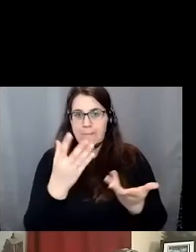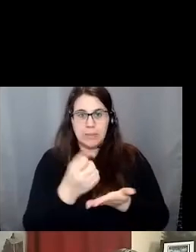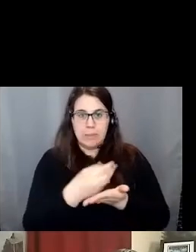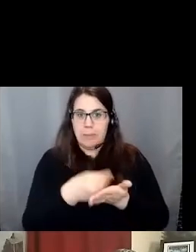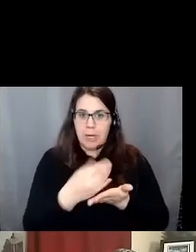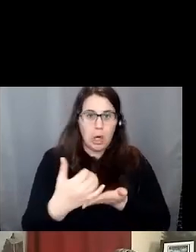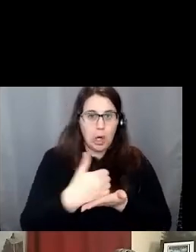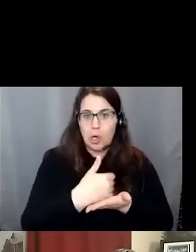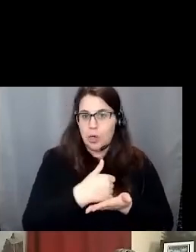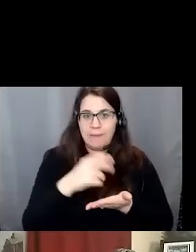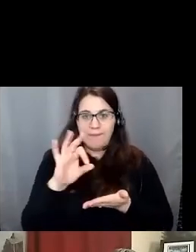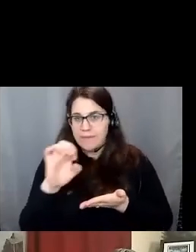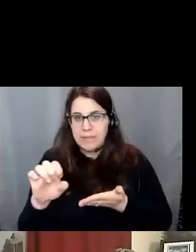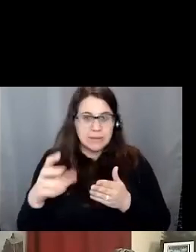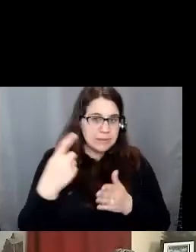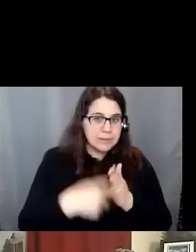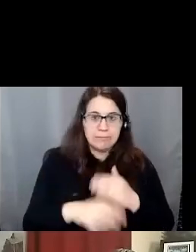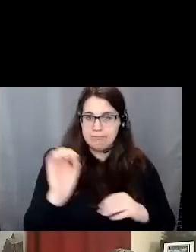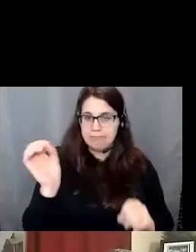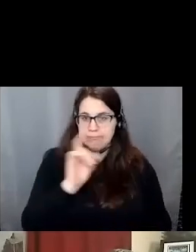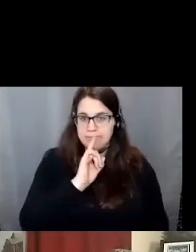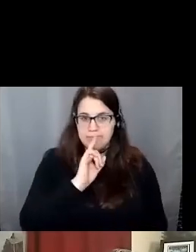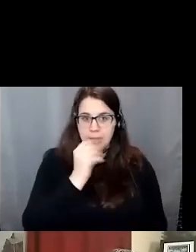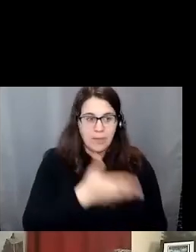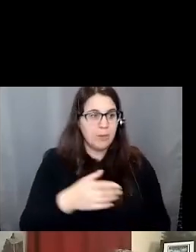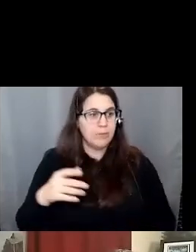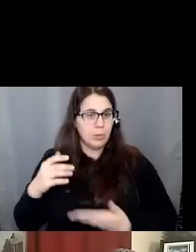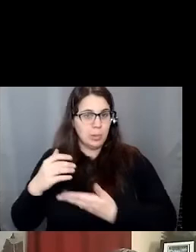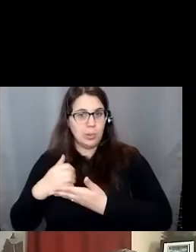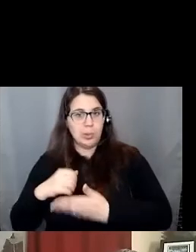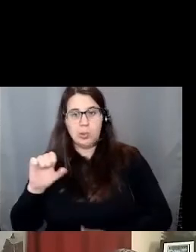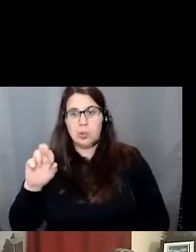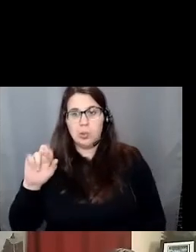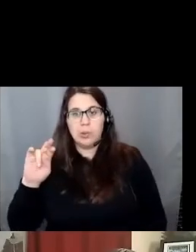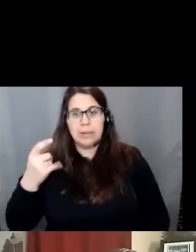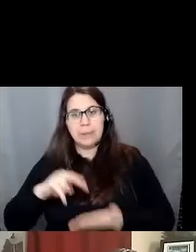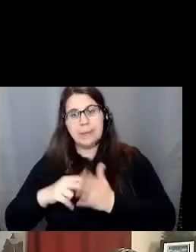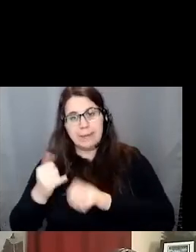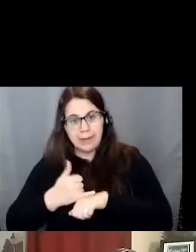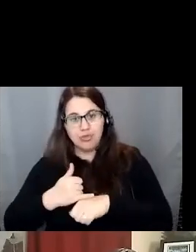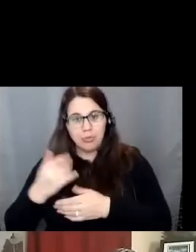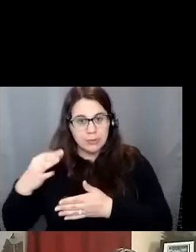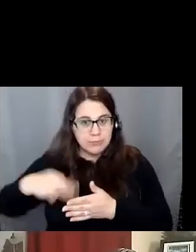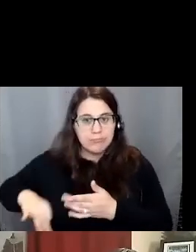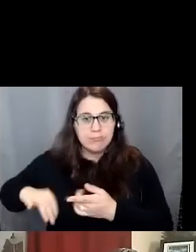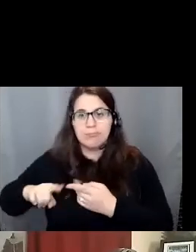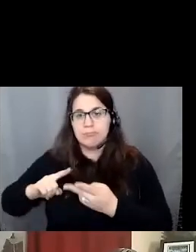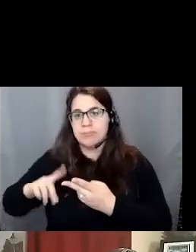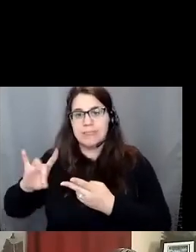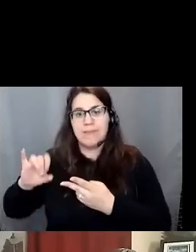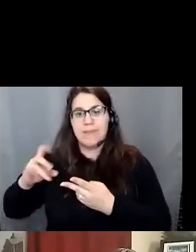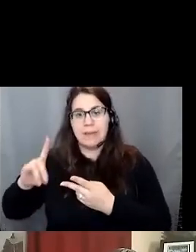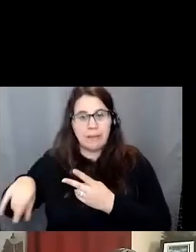other things like that. And then the earnings are what you might think interest, dividends, other types of earnings that you would have